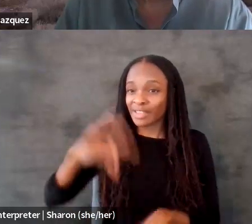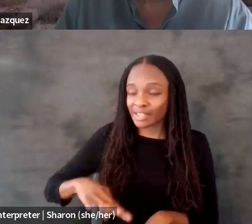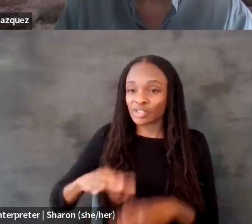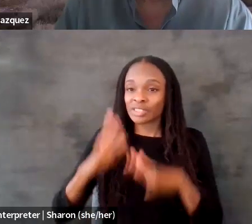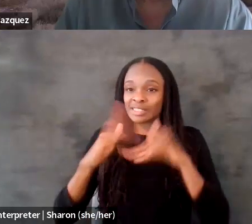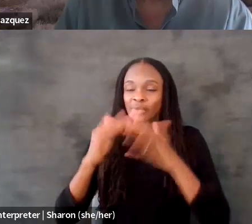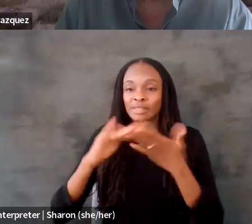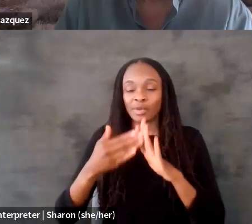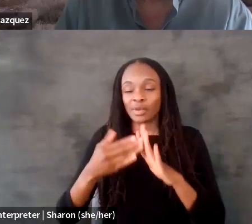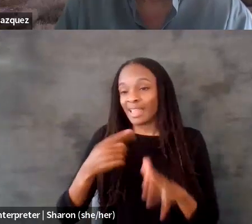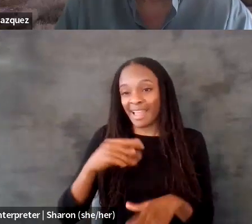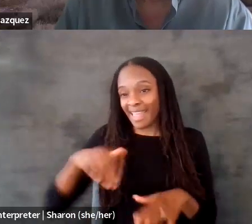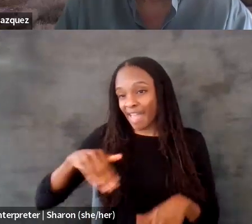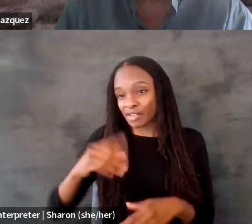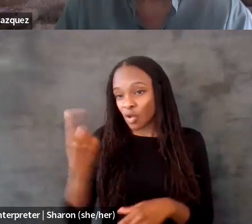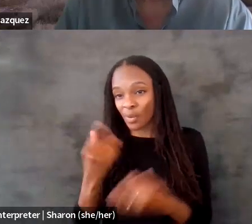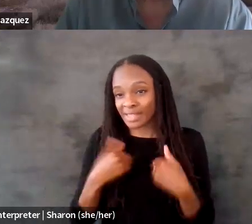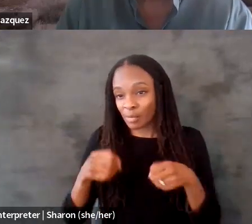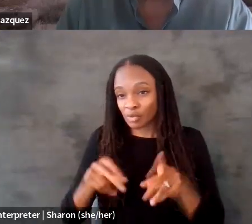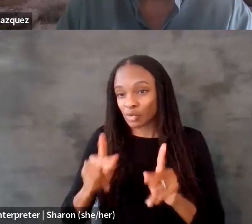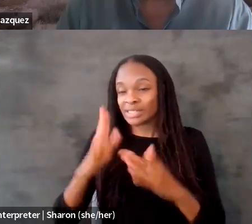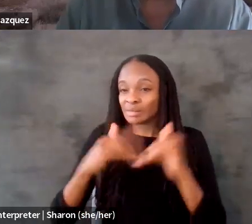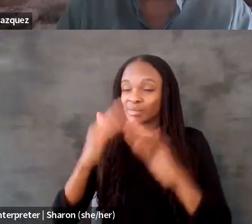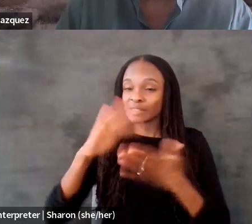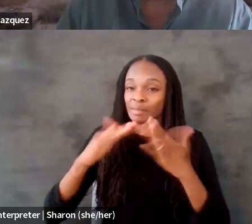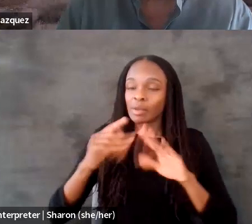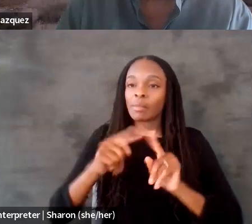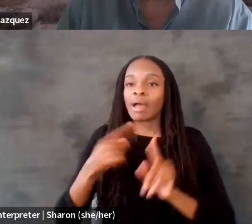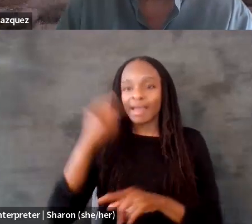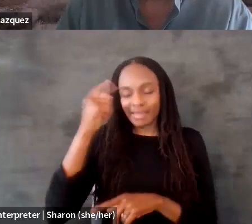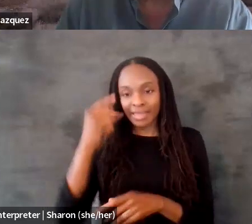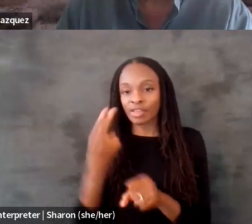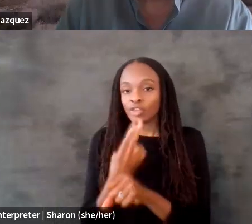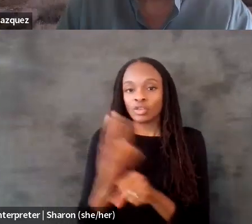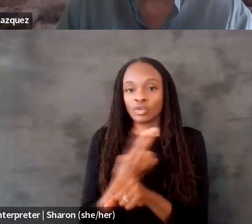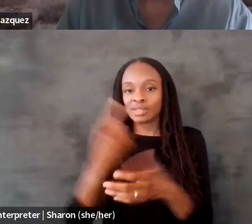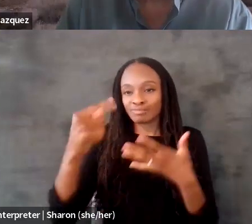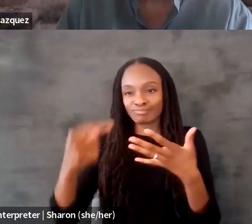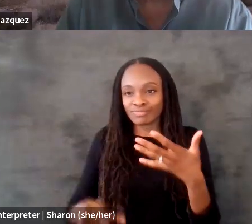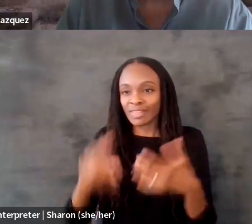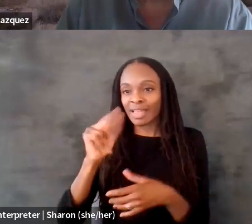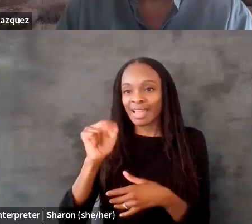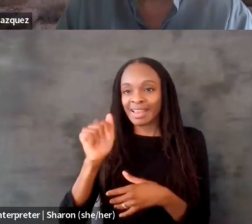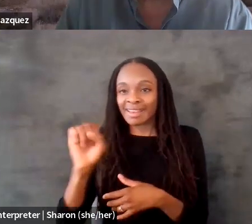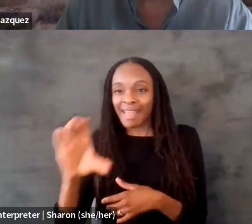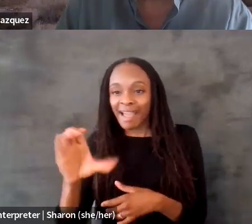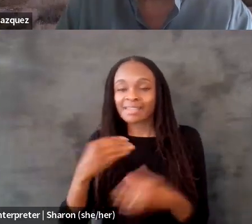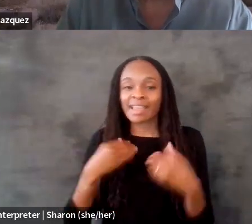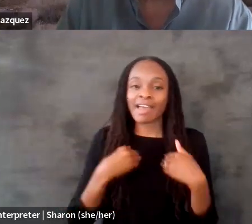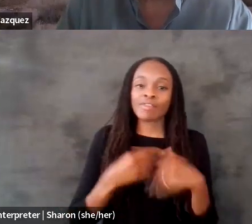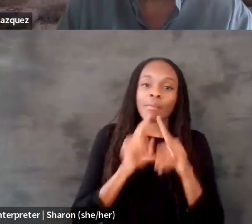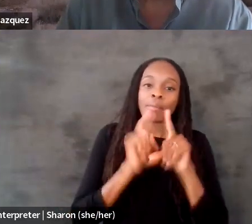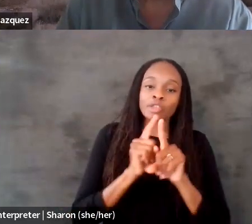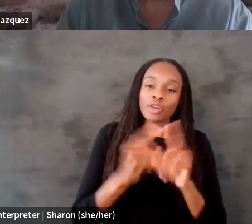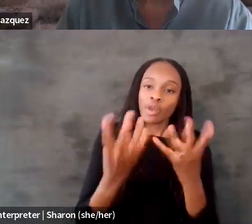able to build community, but I think that using NASP listservs, there's so many different, like NASP, we have the mentoring roundtable at NASP,